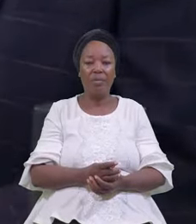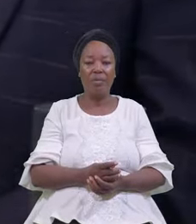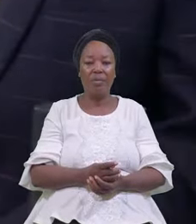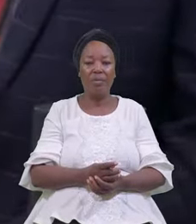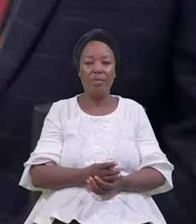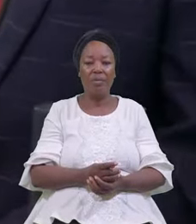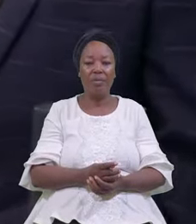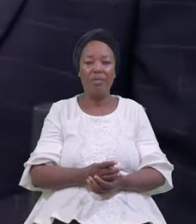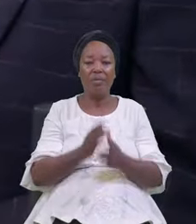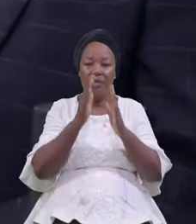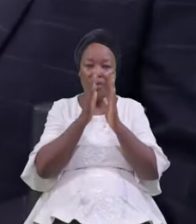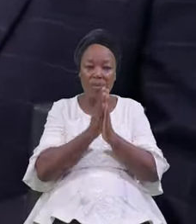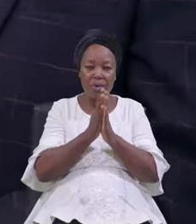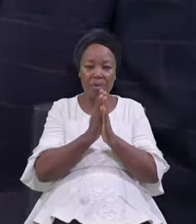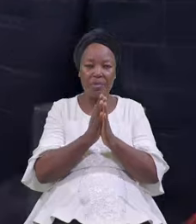Pray.